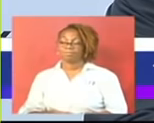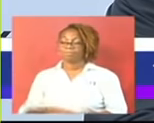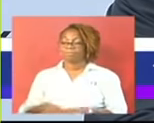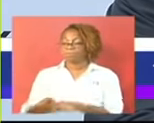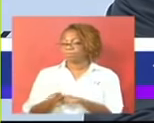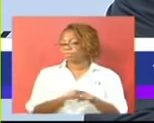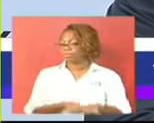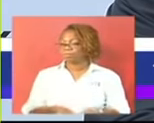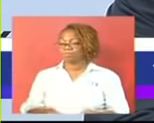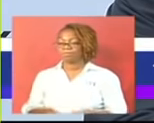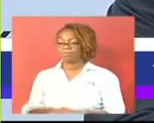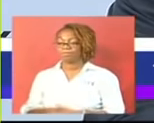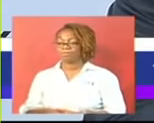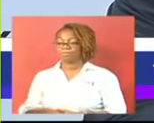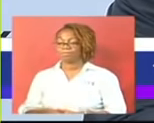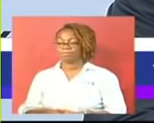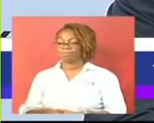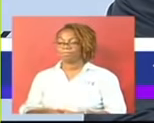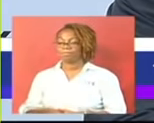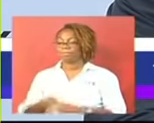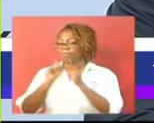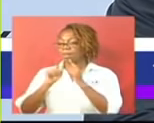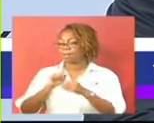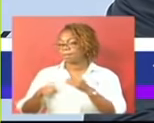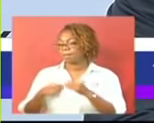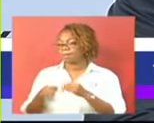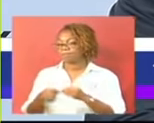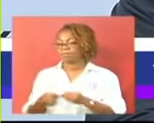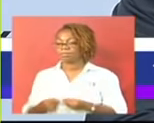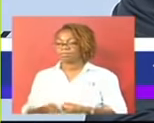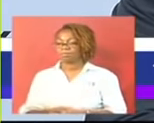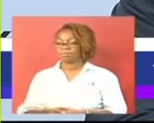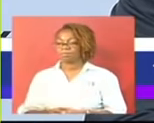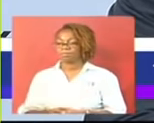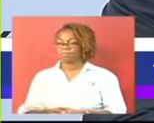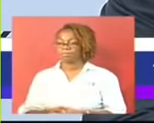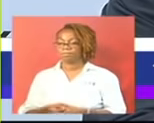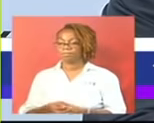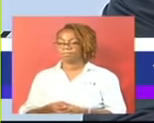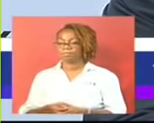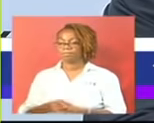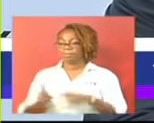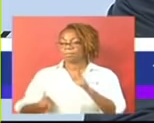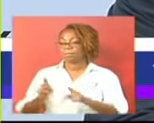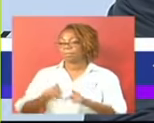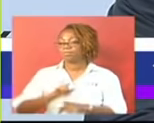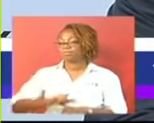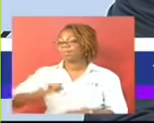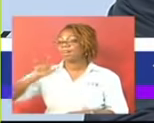the global or the international travel regulations that help us to reduce risk of